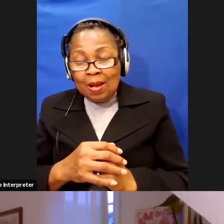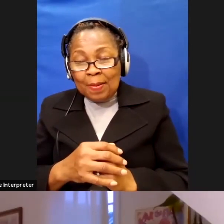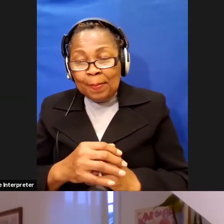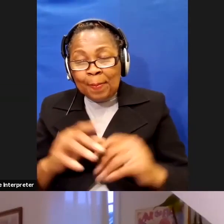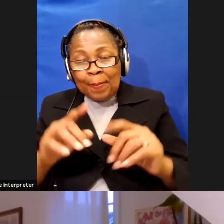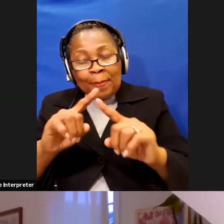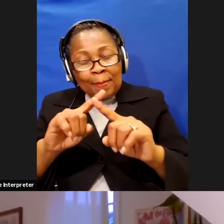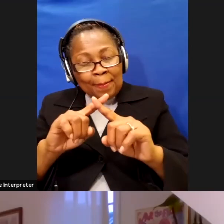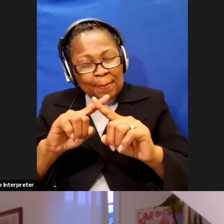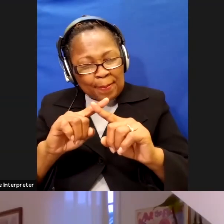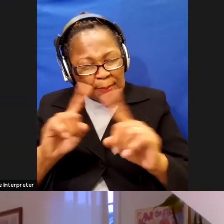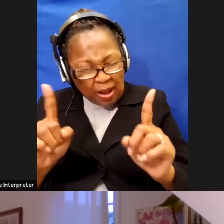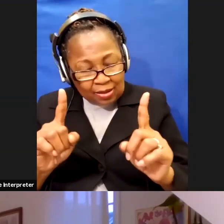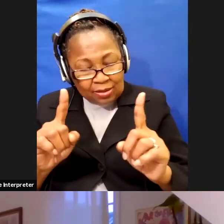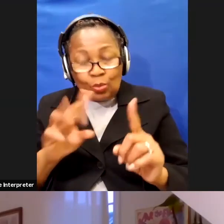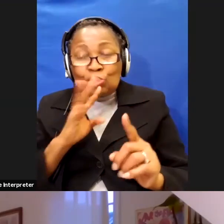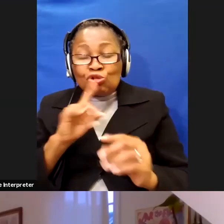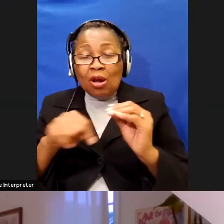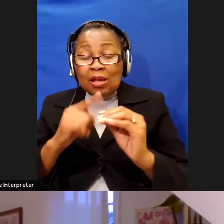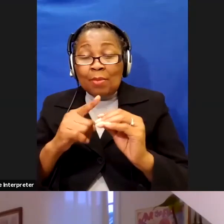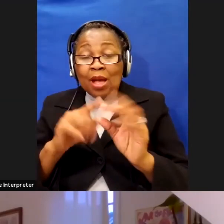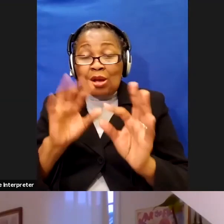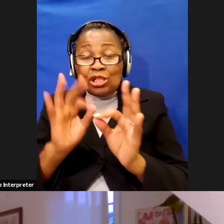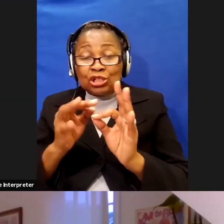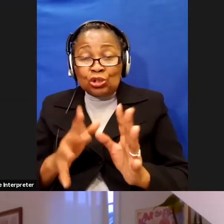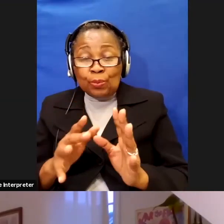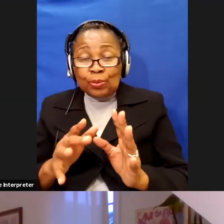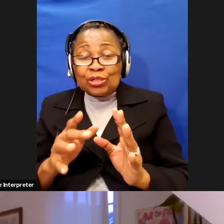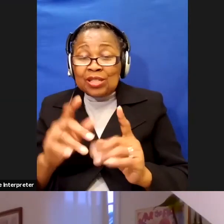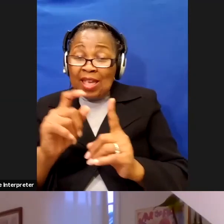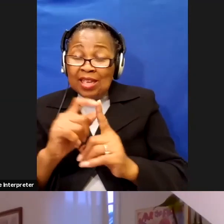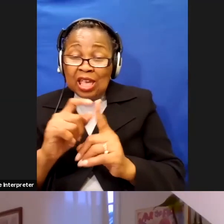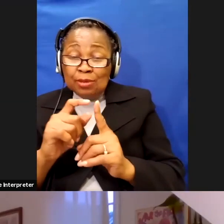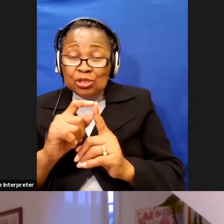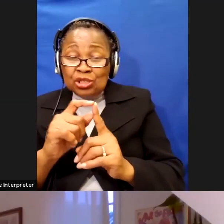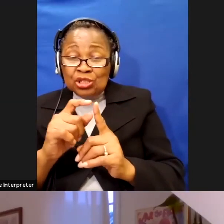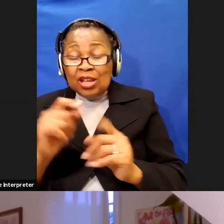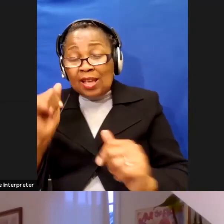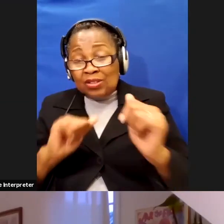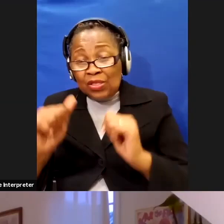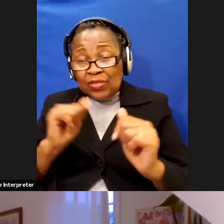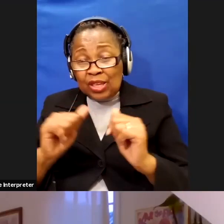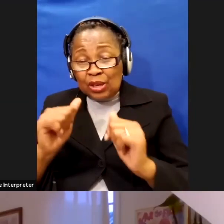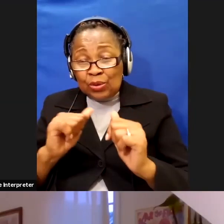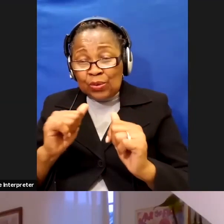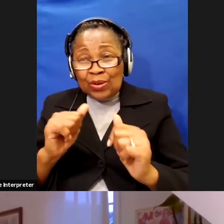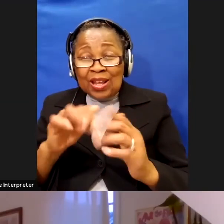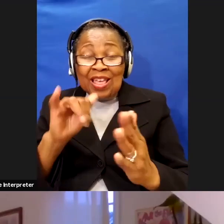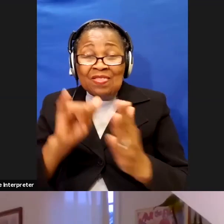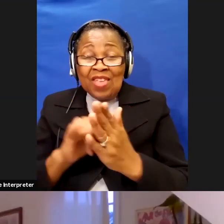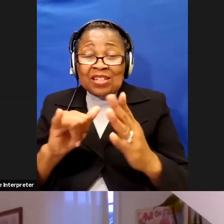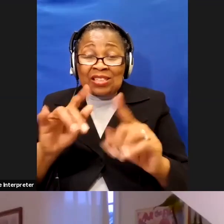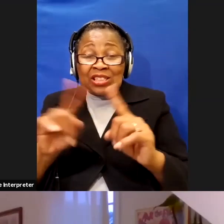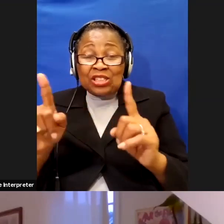But when you're talking about sign language interpreters or even captioning and the theater, okay, so this is different in a museum, because